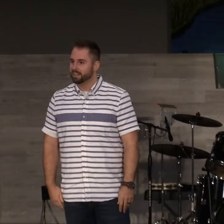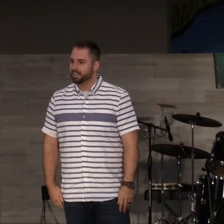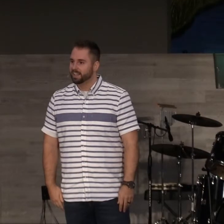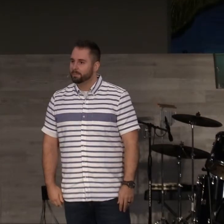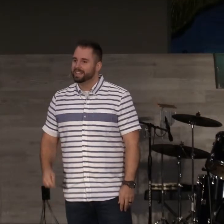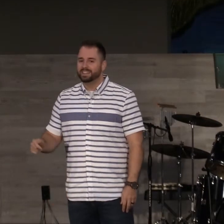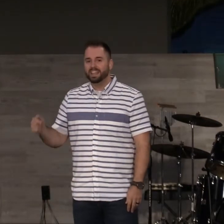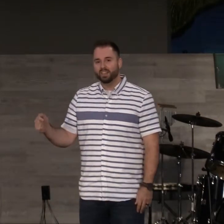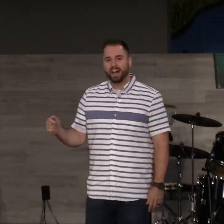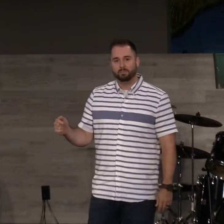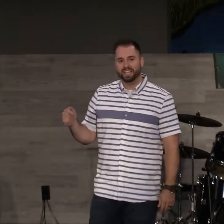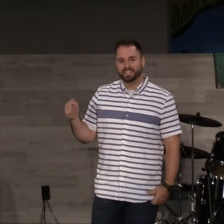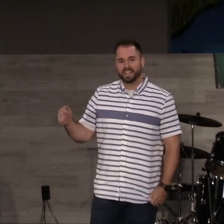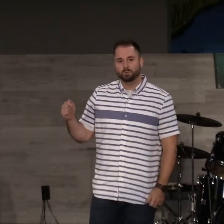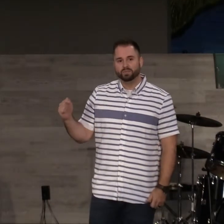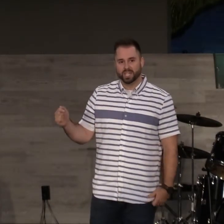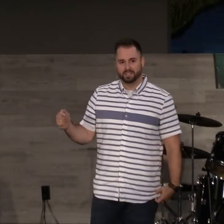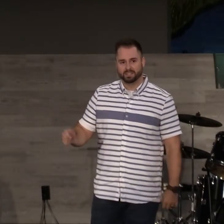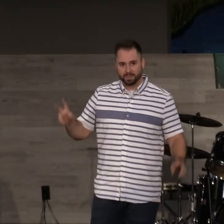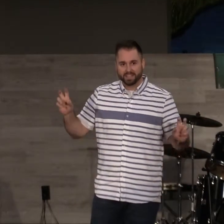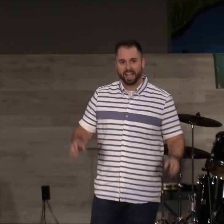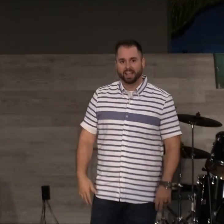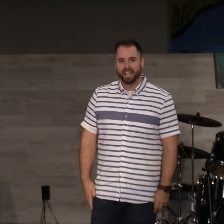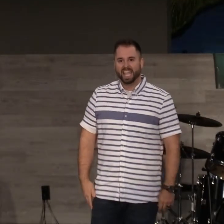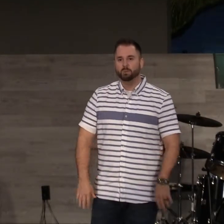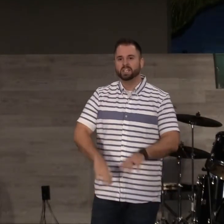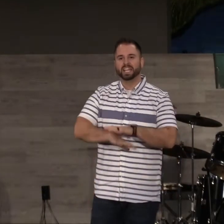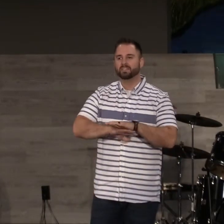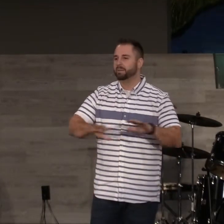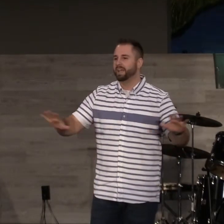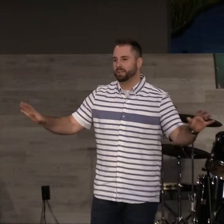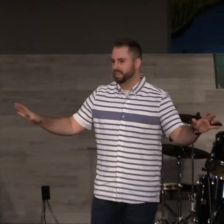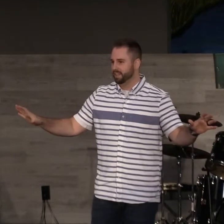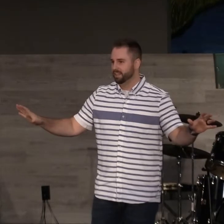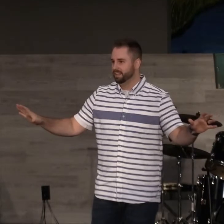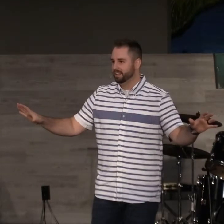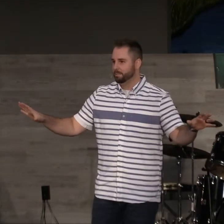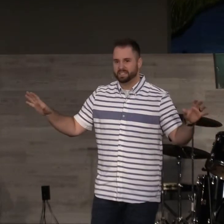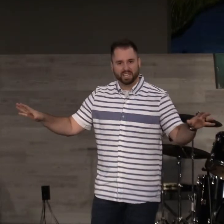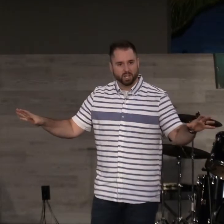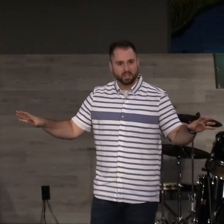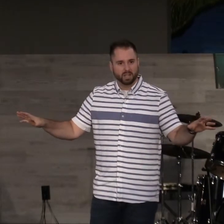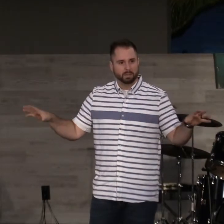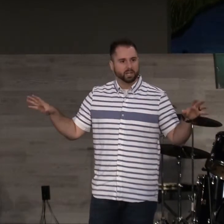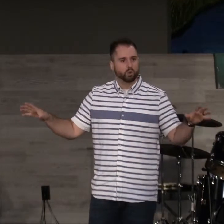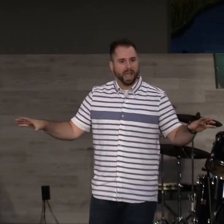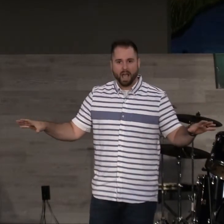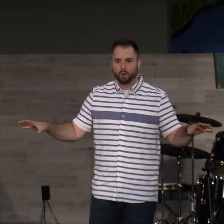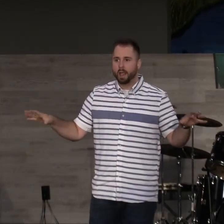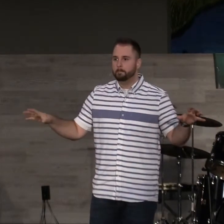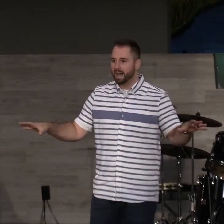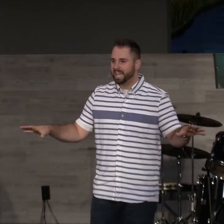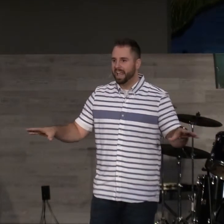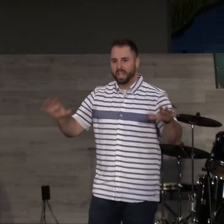shocked? Because they thought, being a disciple of Jesus, the Messiah, he was going to give them everything. Position, political